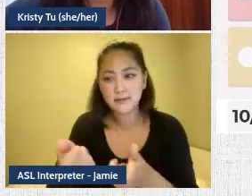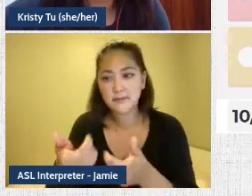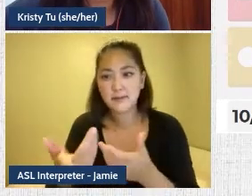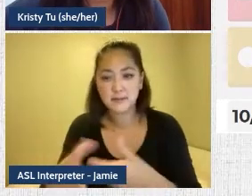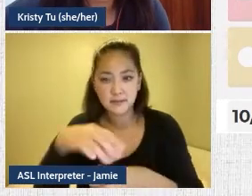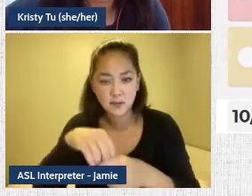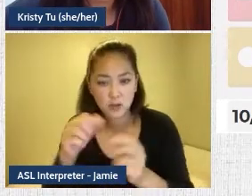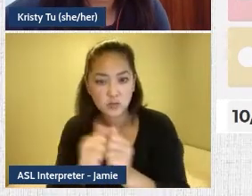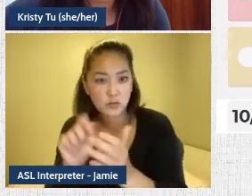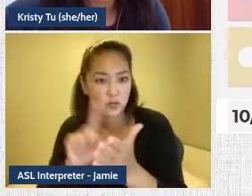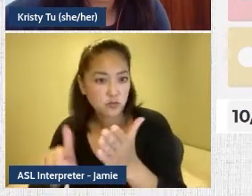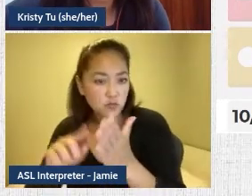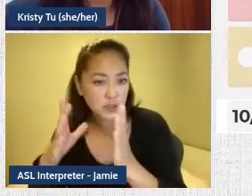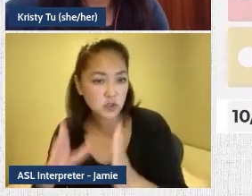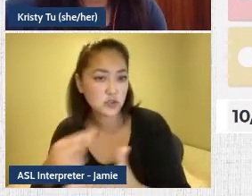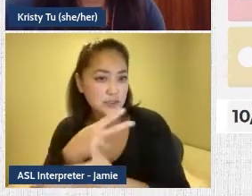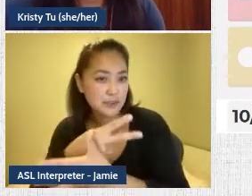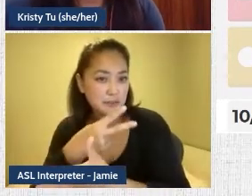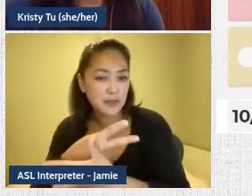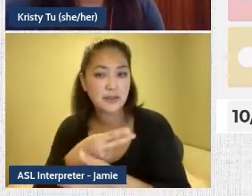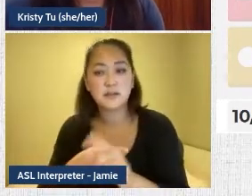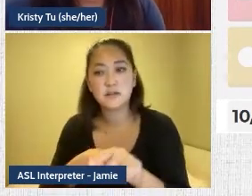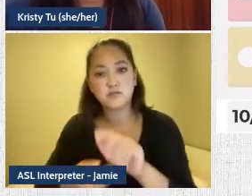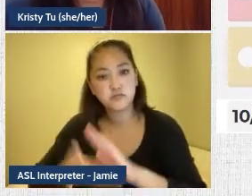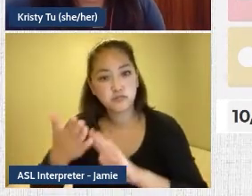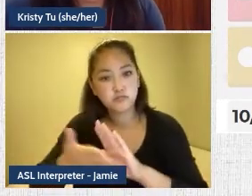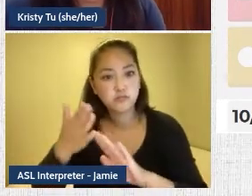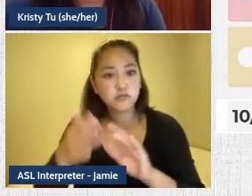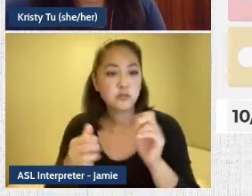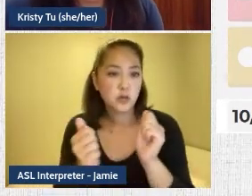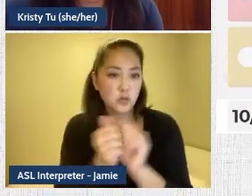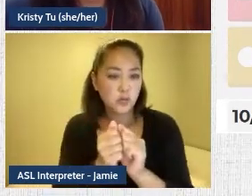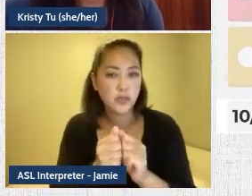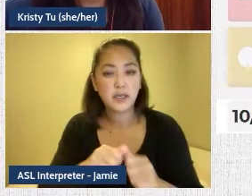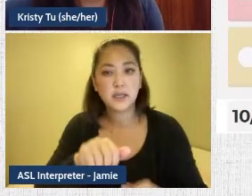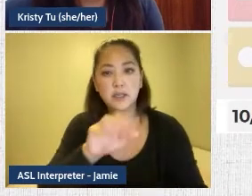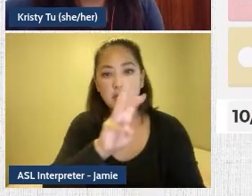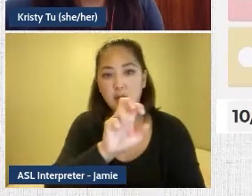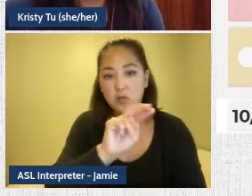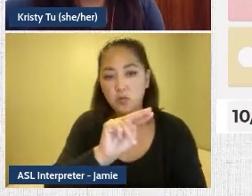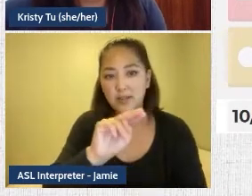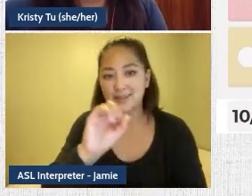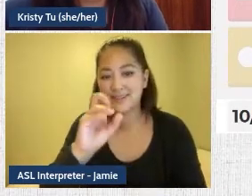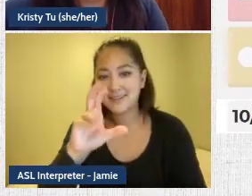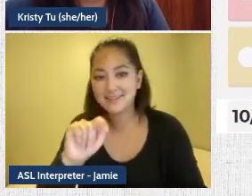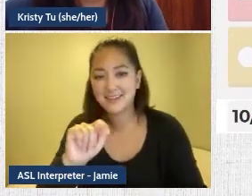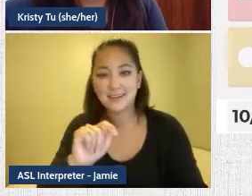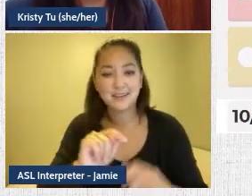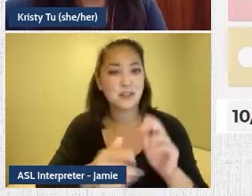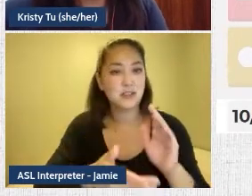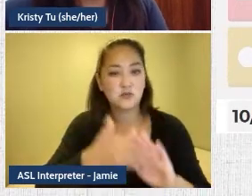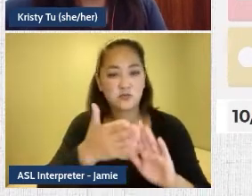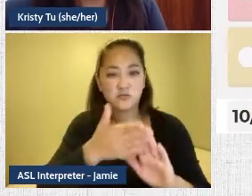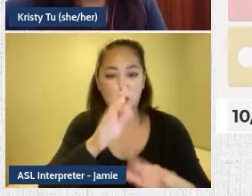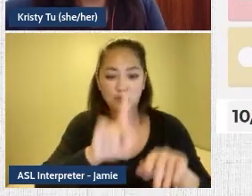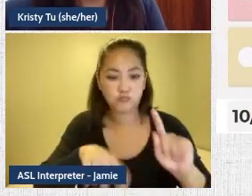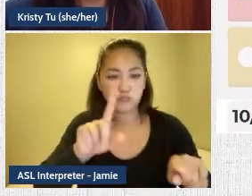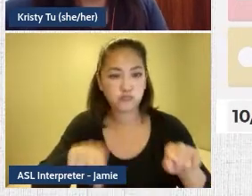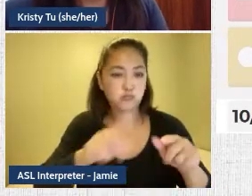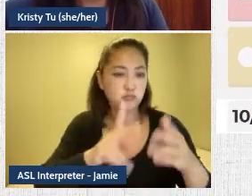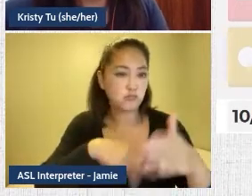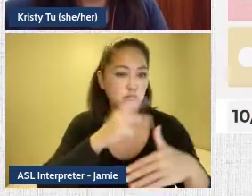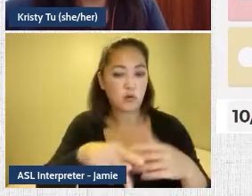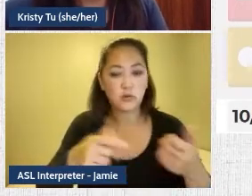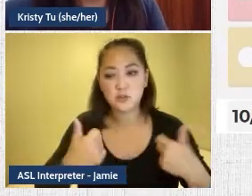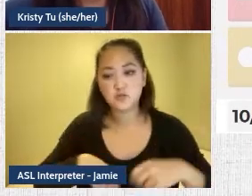stakeholders. She's running us, working with WinSet to run a number of programs this year on empowering